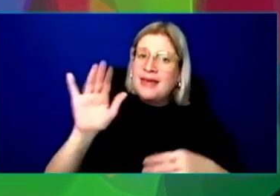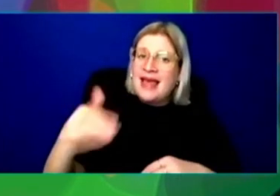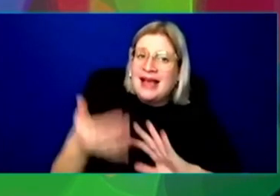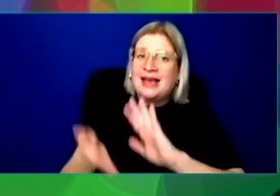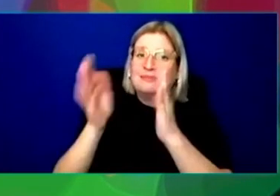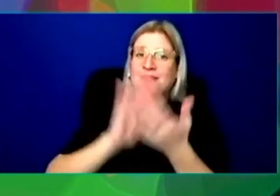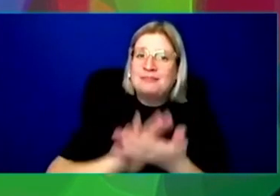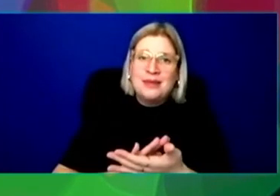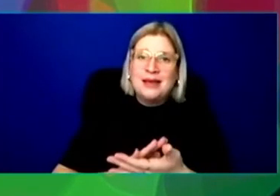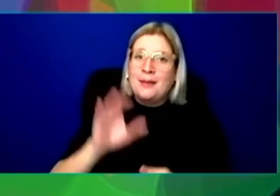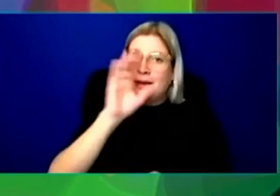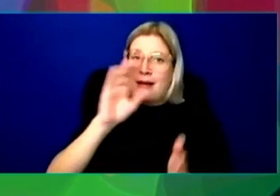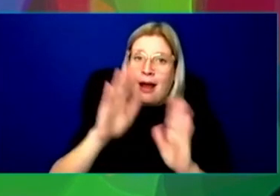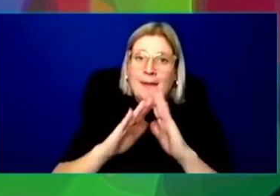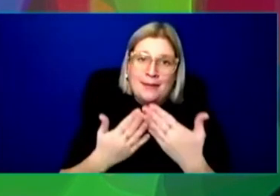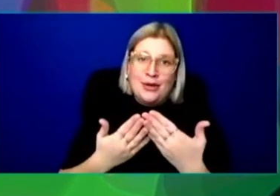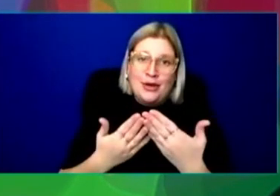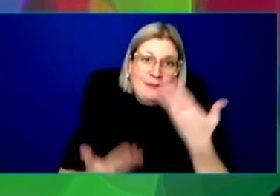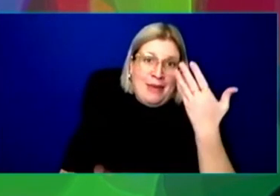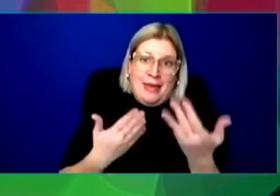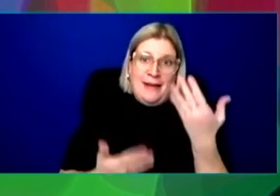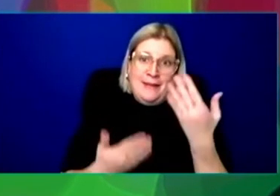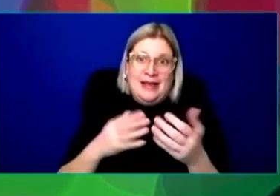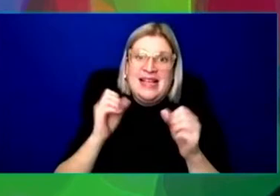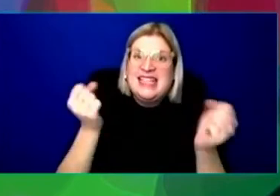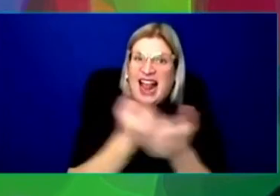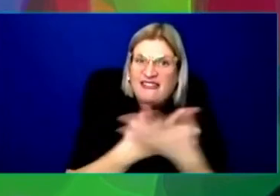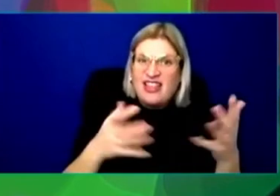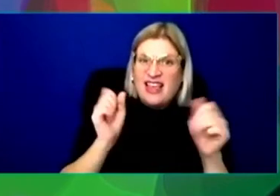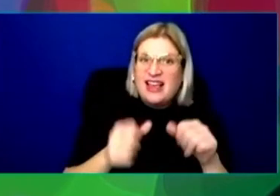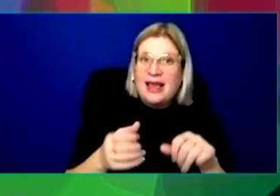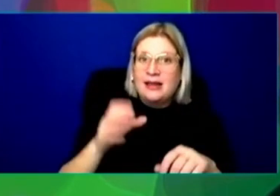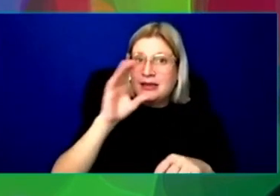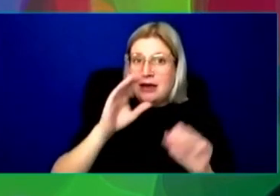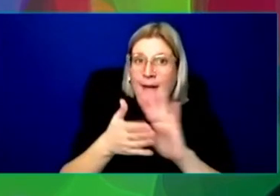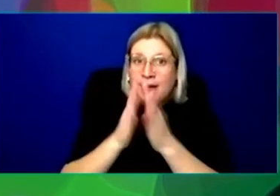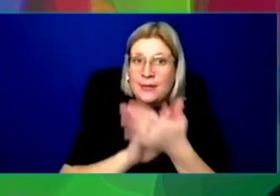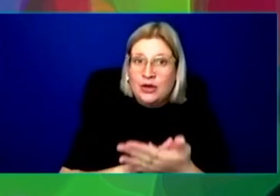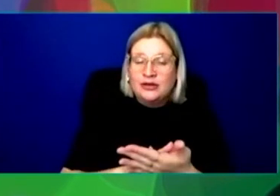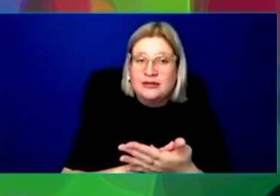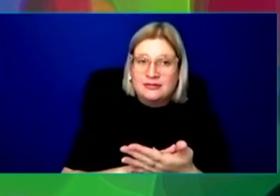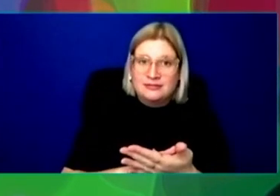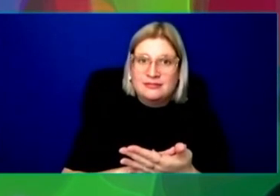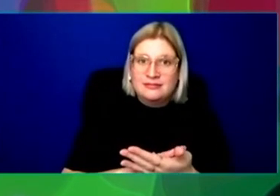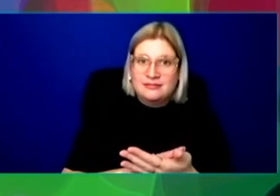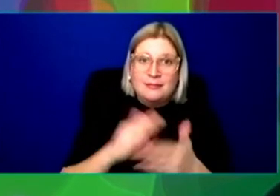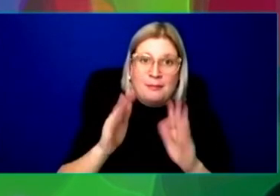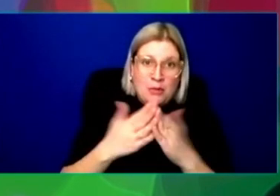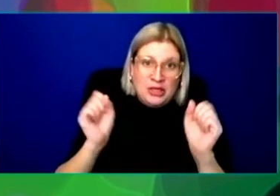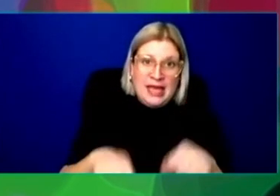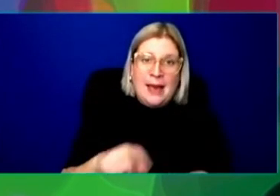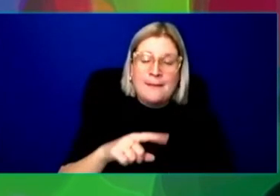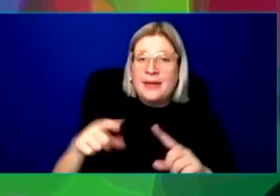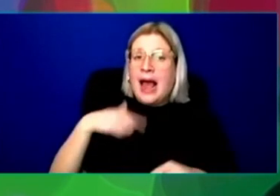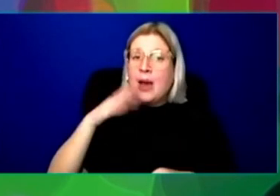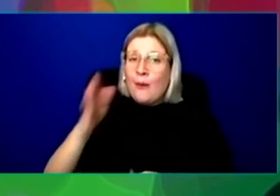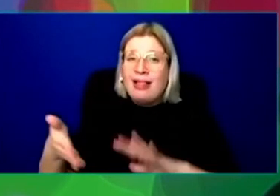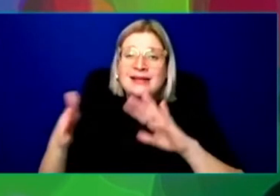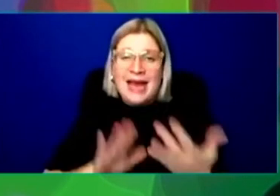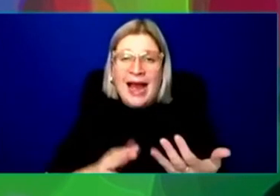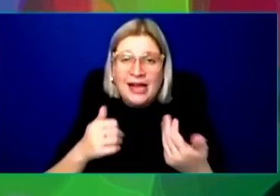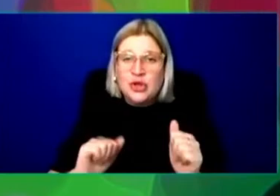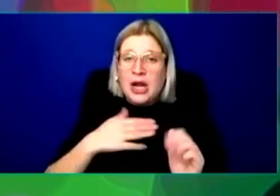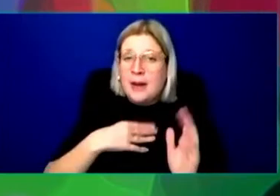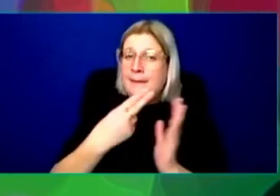life. I have no idea. But I'm going to die trying to tell my truth and actually like